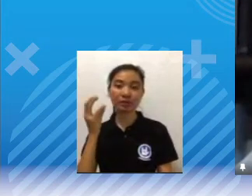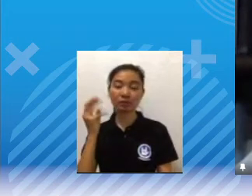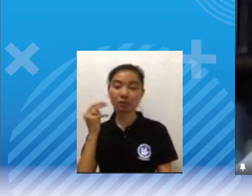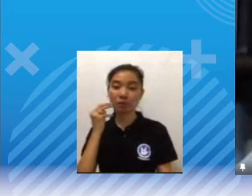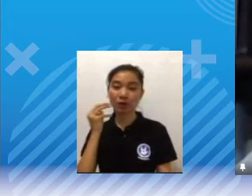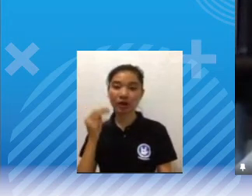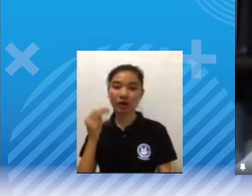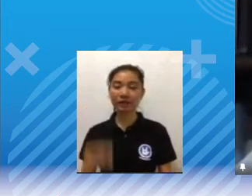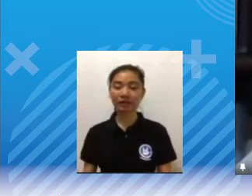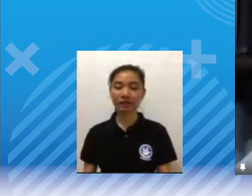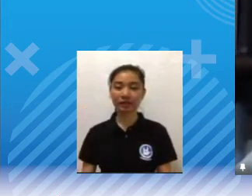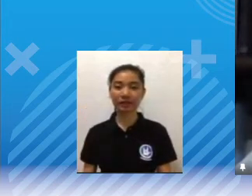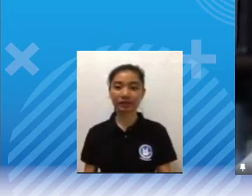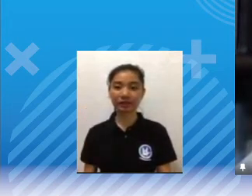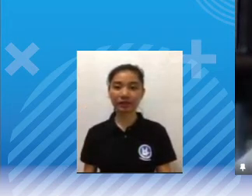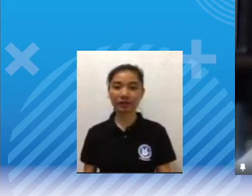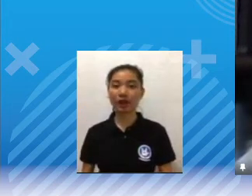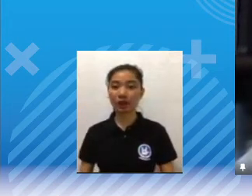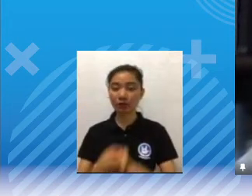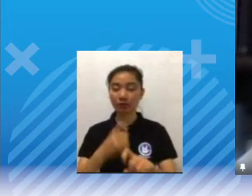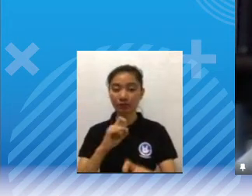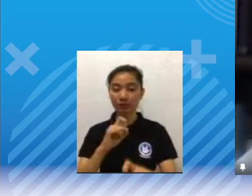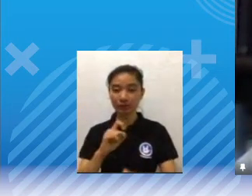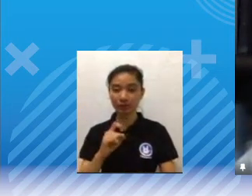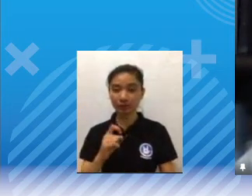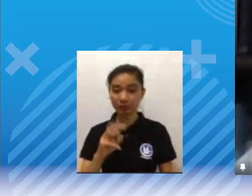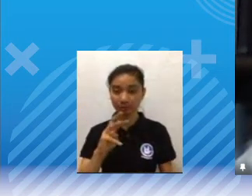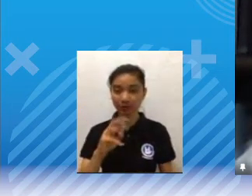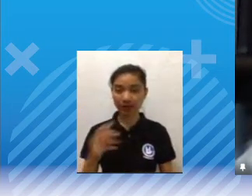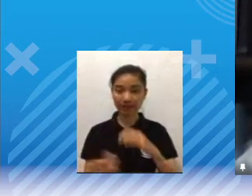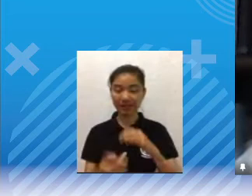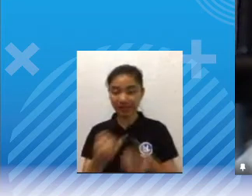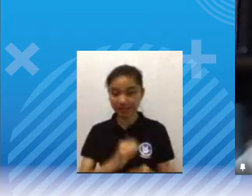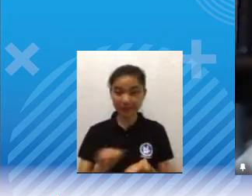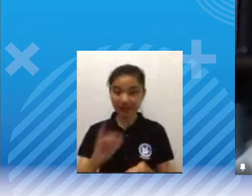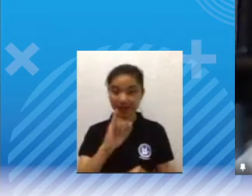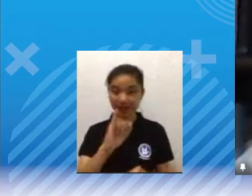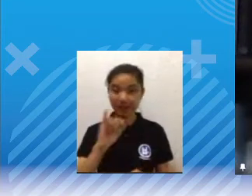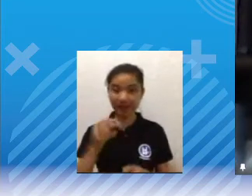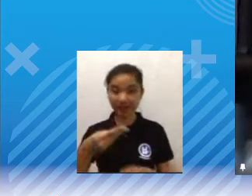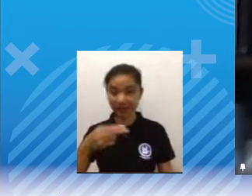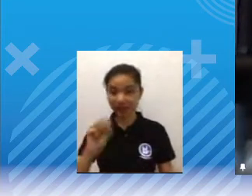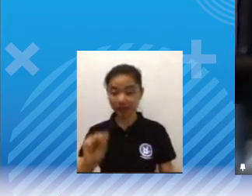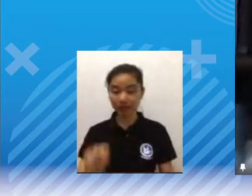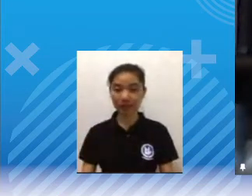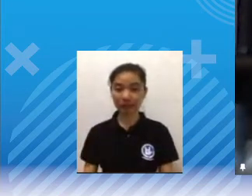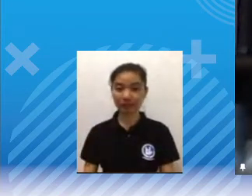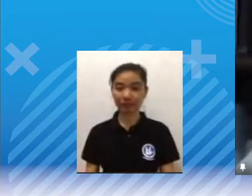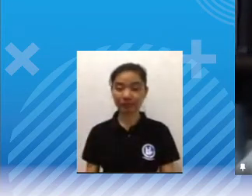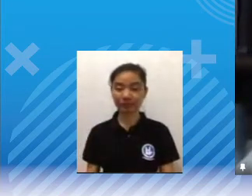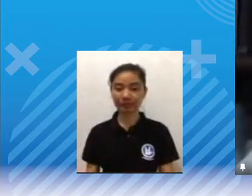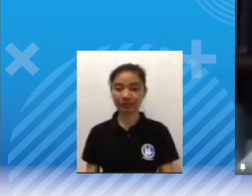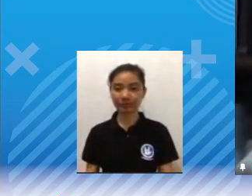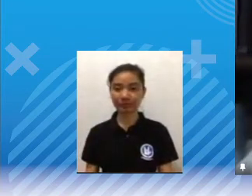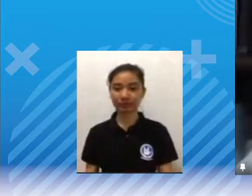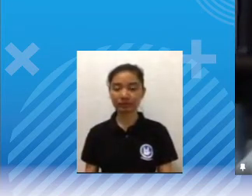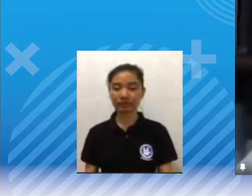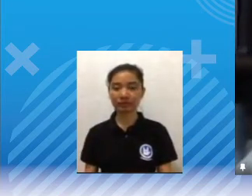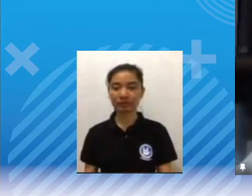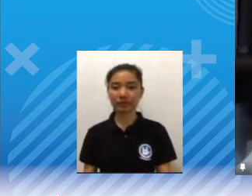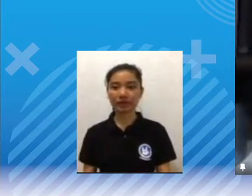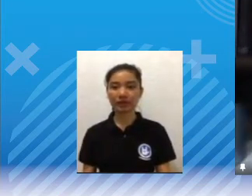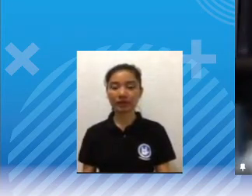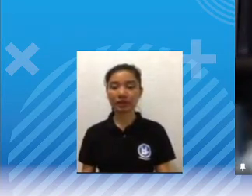Catalina Integrated National High. Harvest International School, tama ba? Okay. Growth mindset is